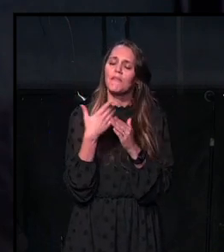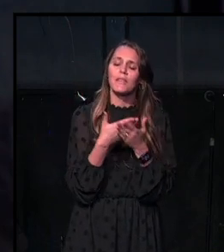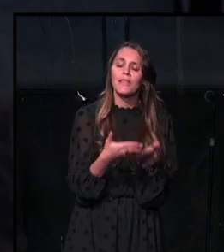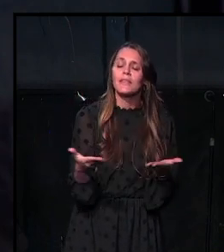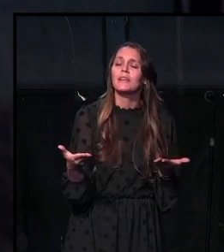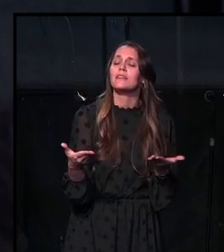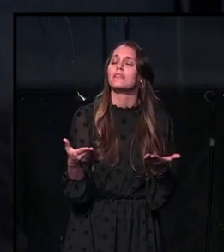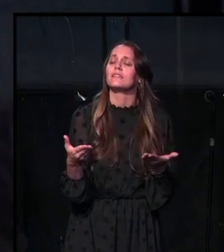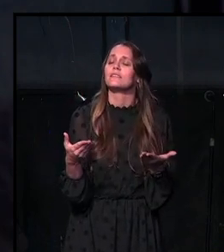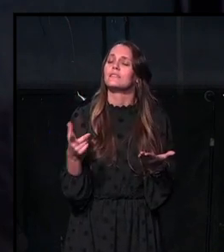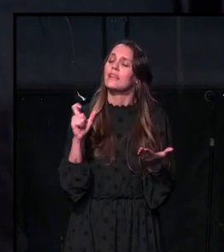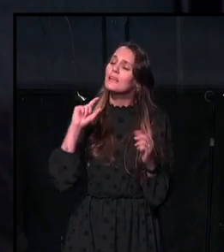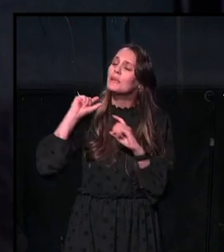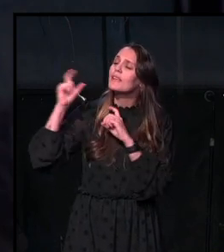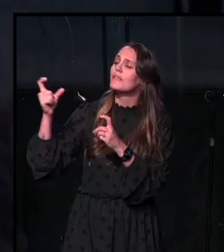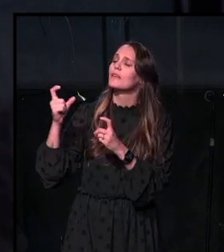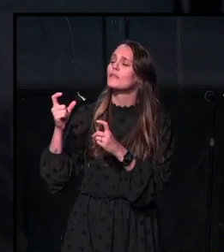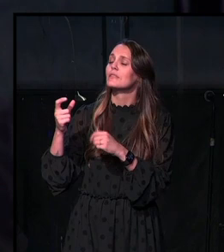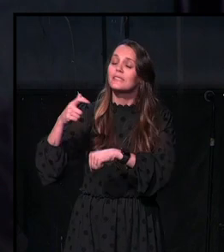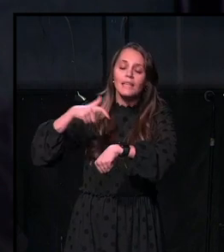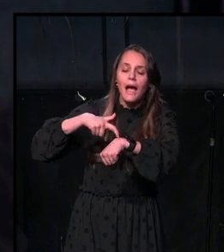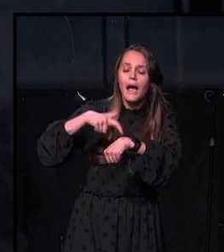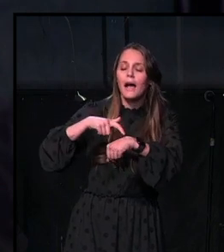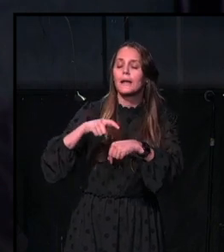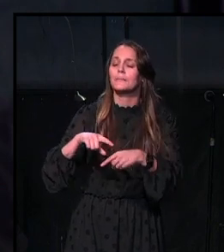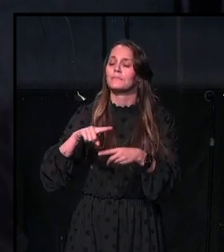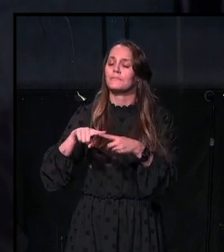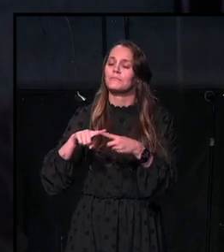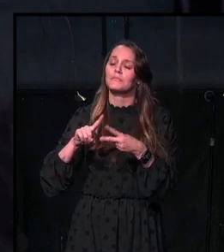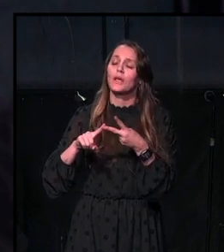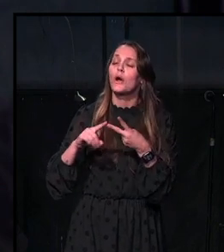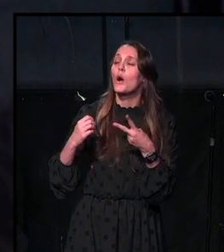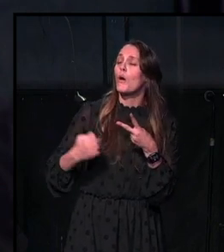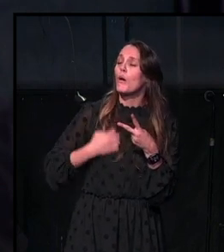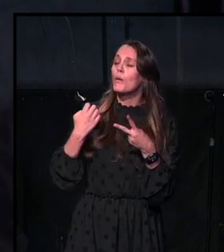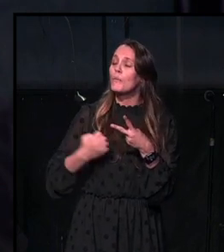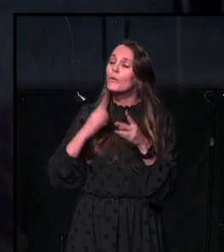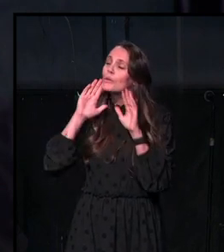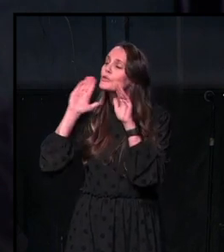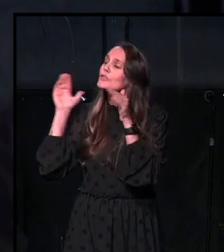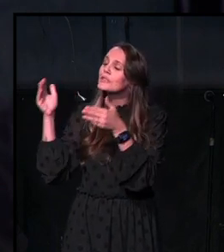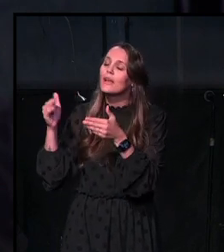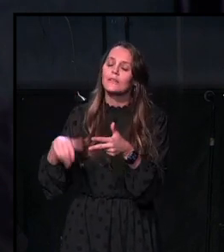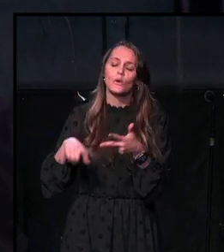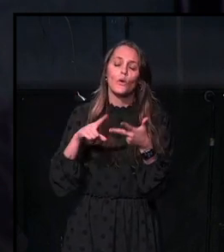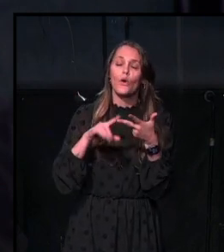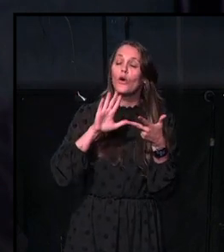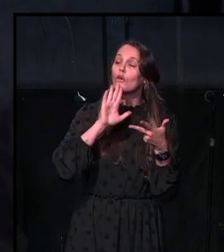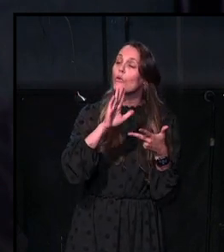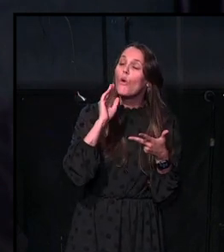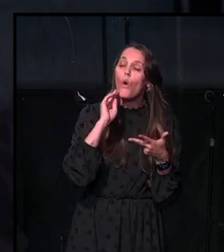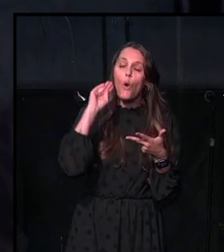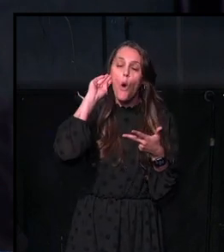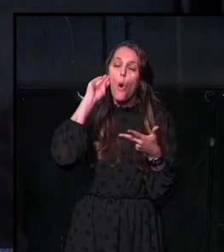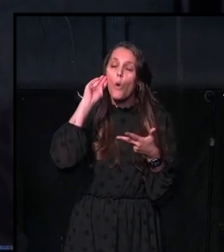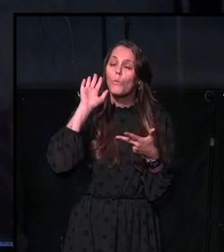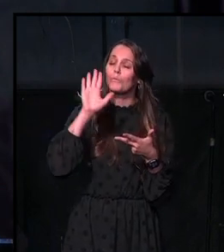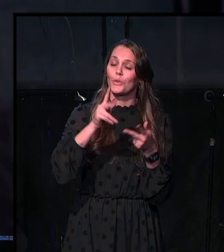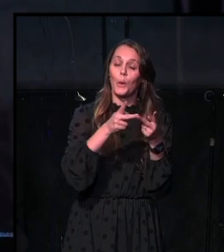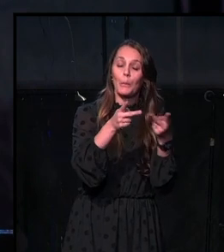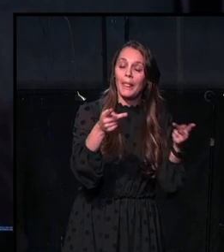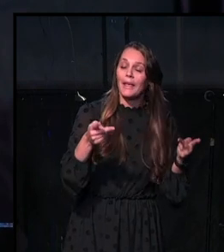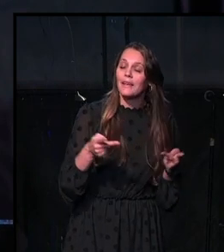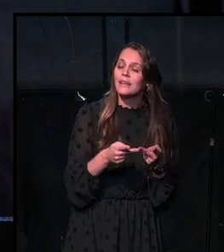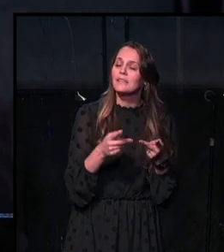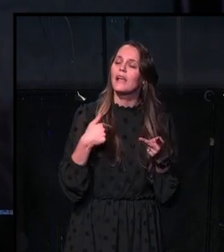that's time or emotional attention or their home, Lord, their space. I pray that we would all